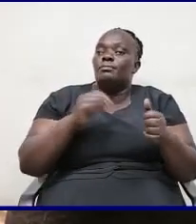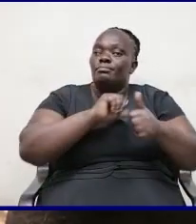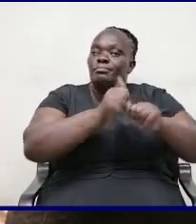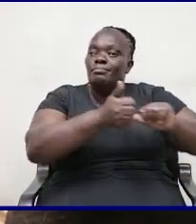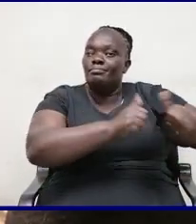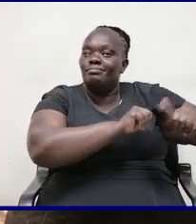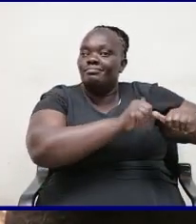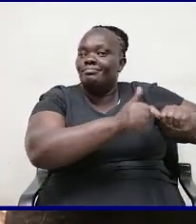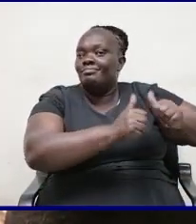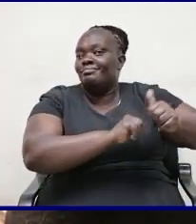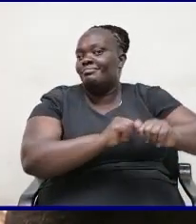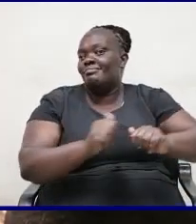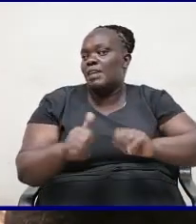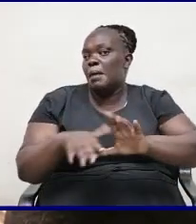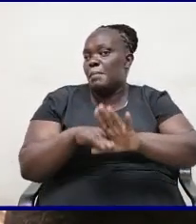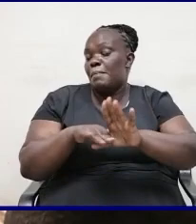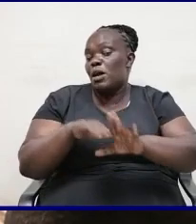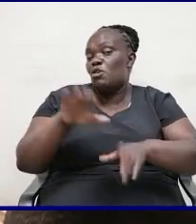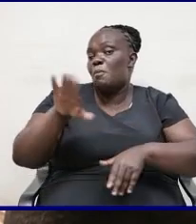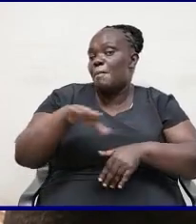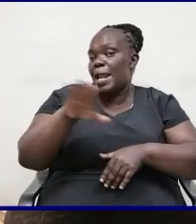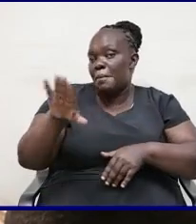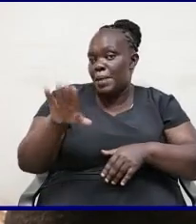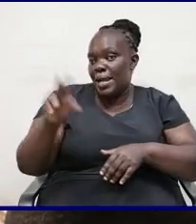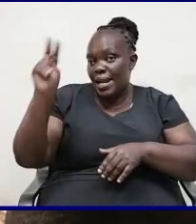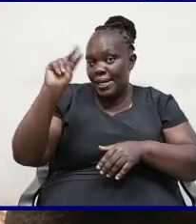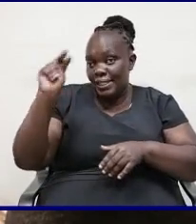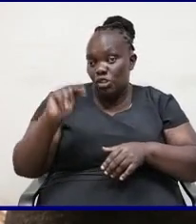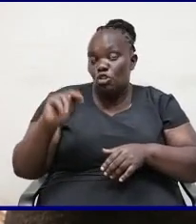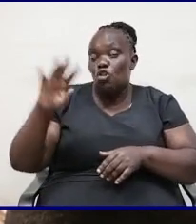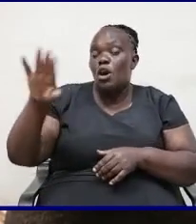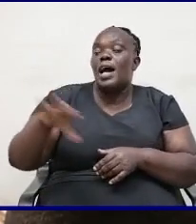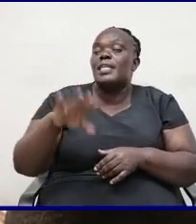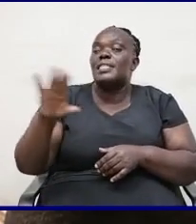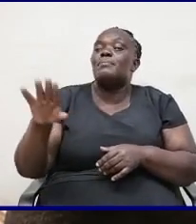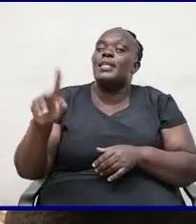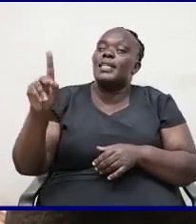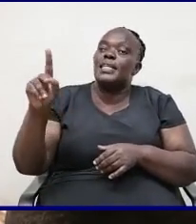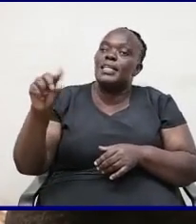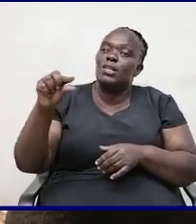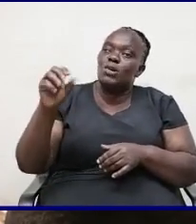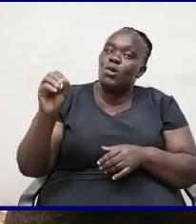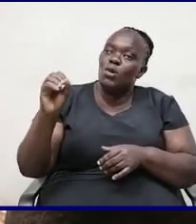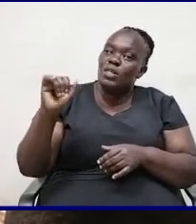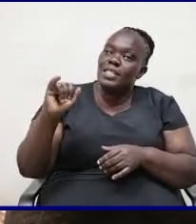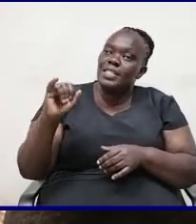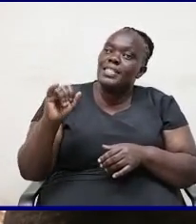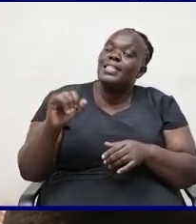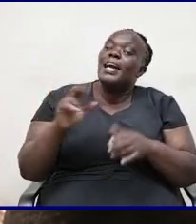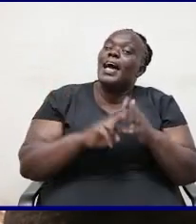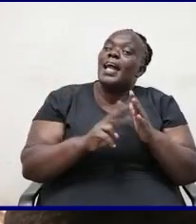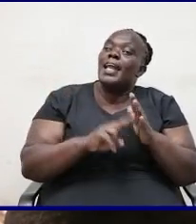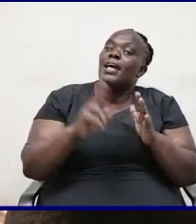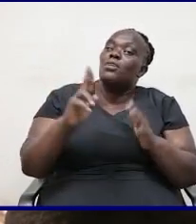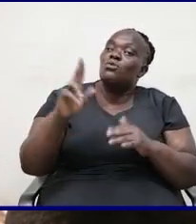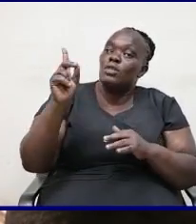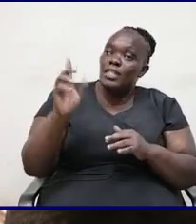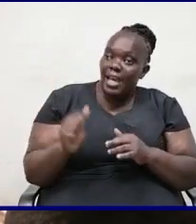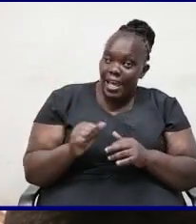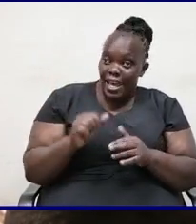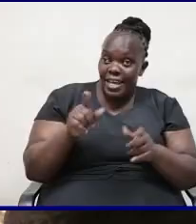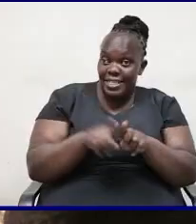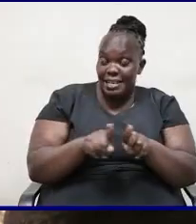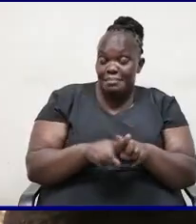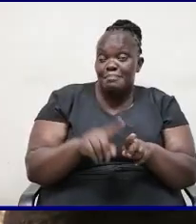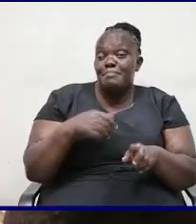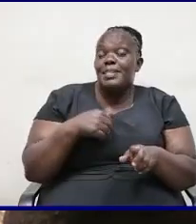contested member of parliament or member of National Assembly, Kilgore's constituency, under the UDA ticket. Okay. Of